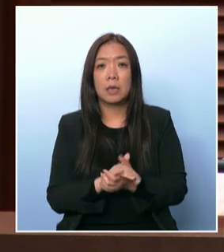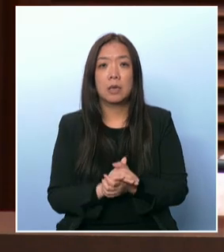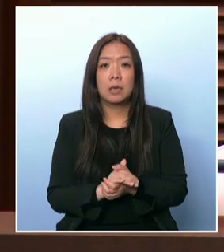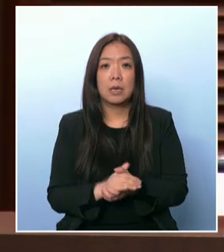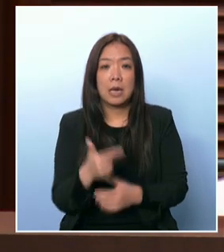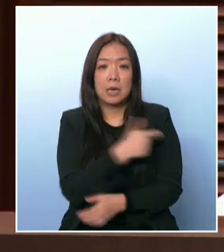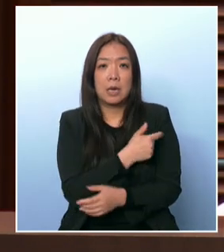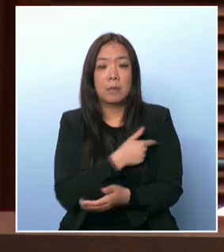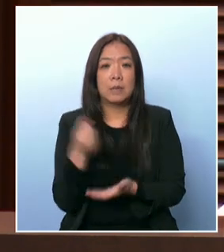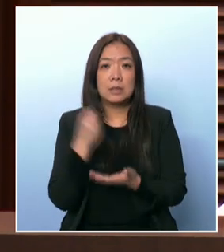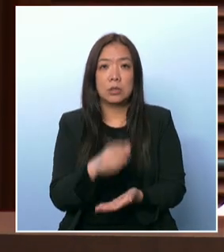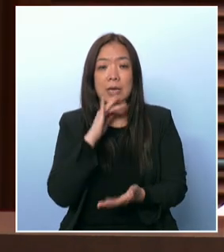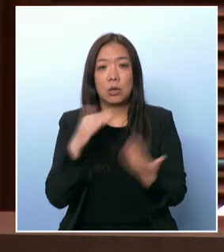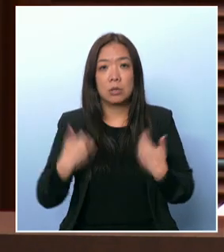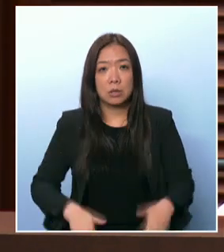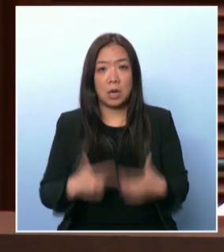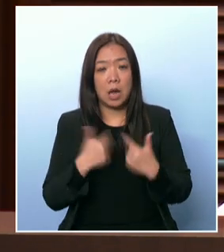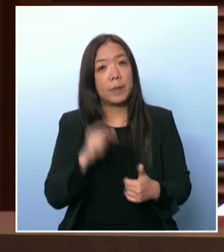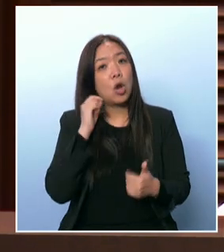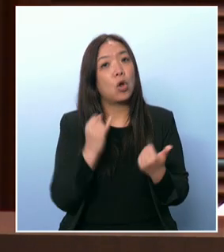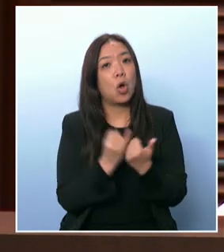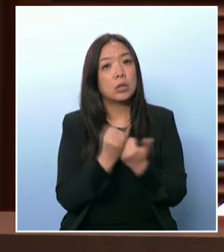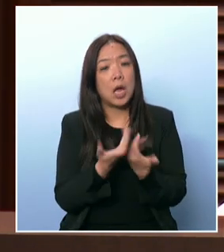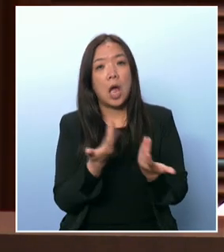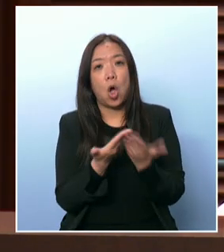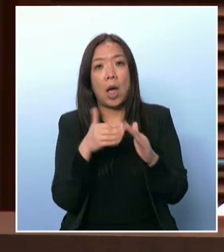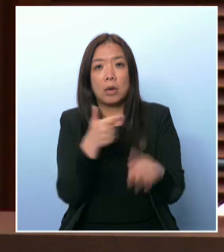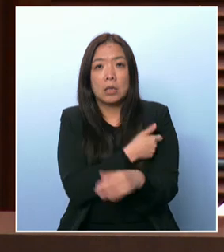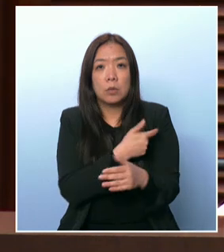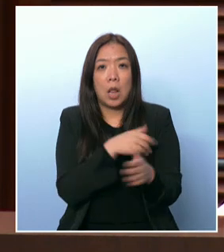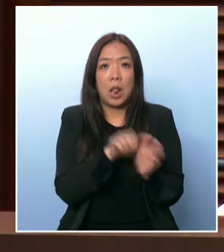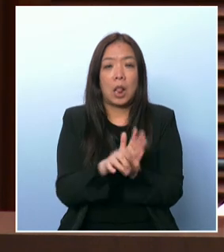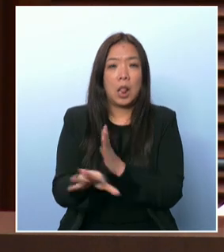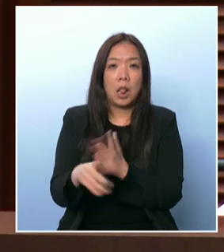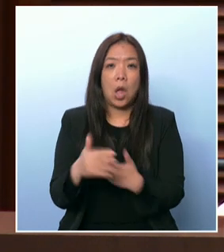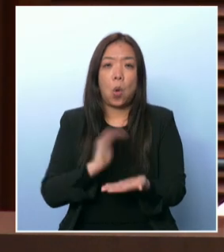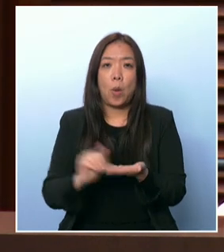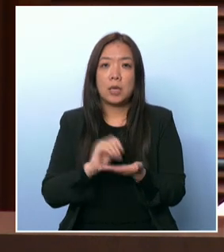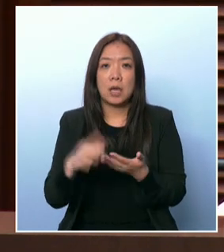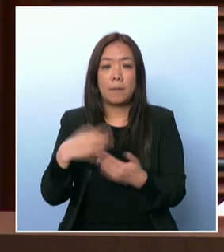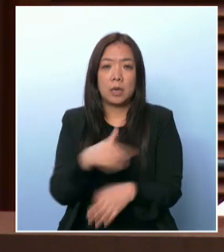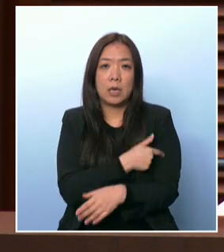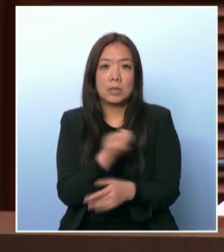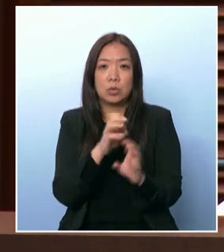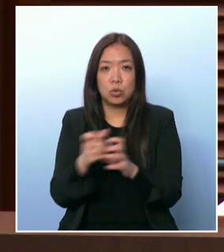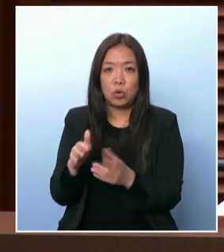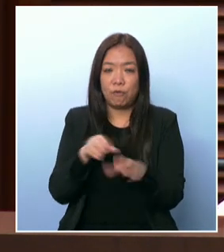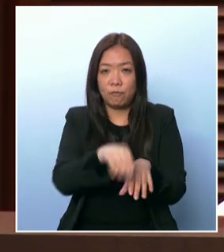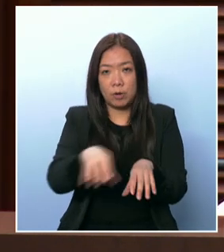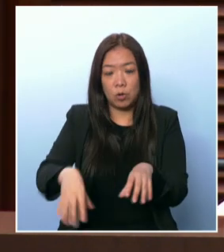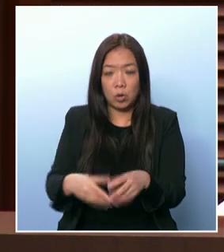the CHP would provide free vaccines for the outreach vaccinations along with a subsidy of $105 per dose to